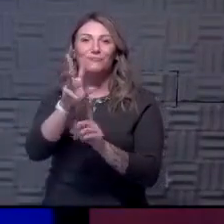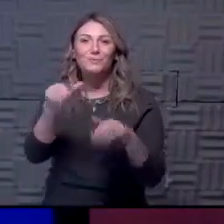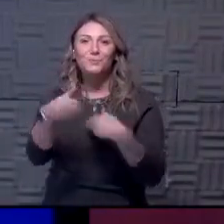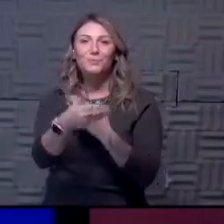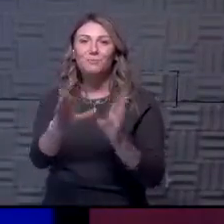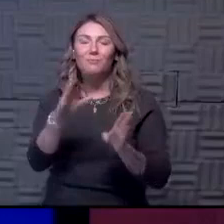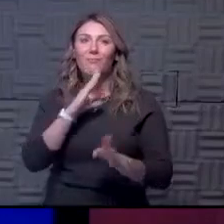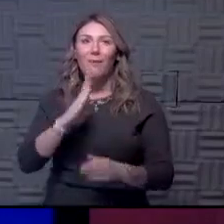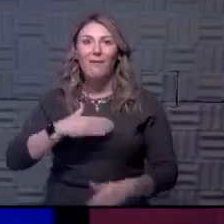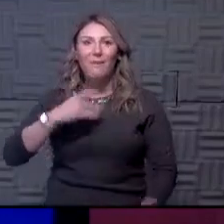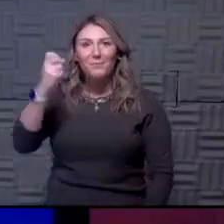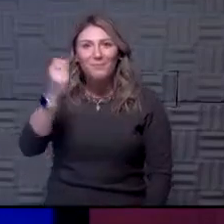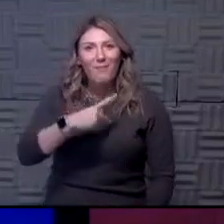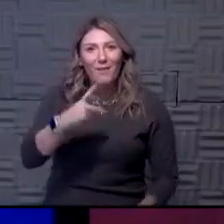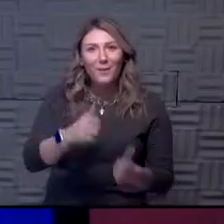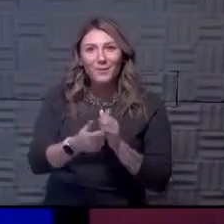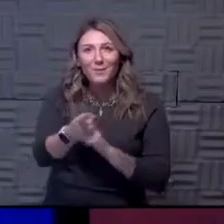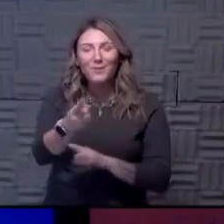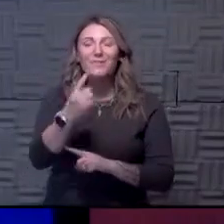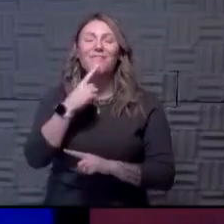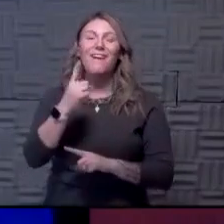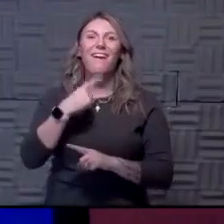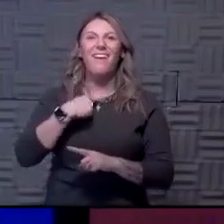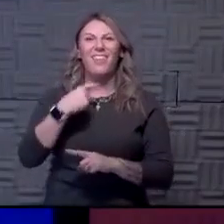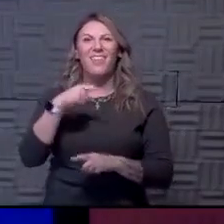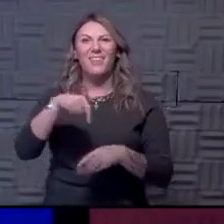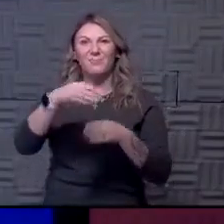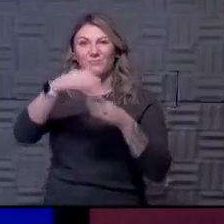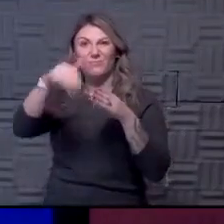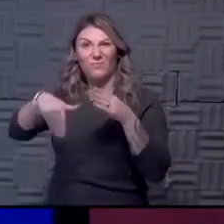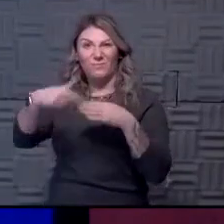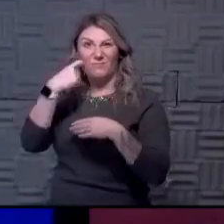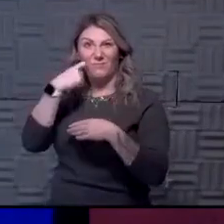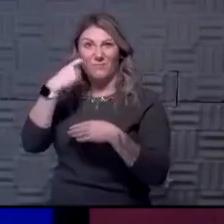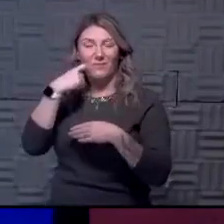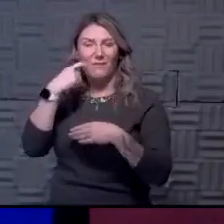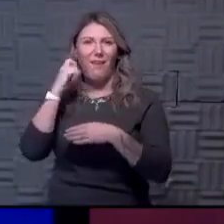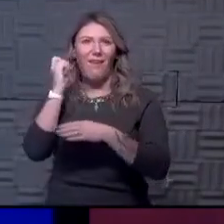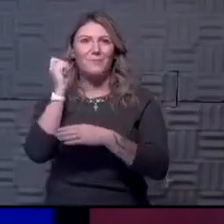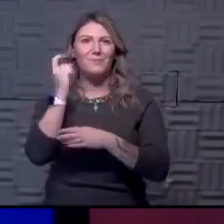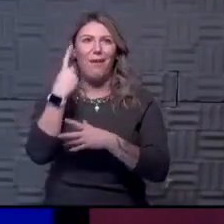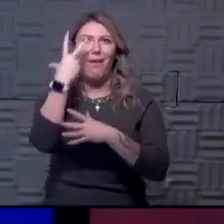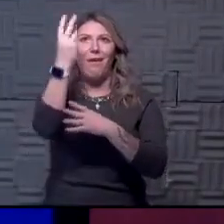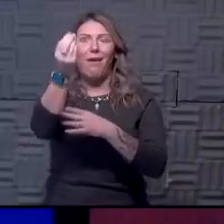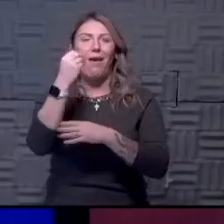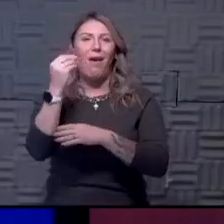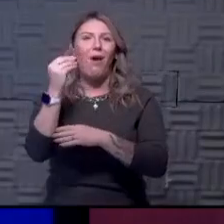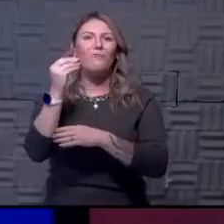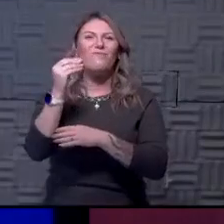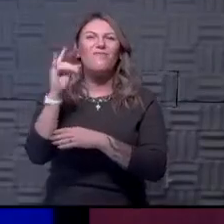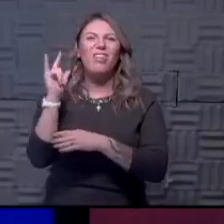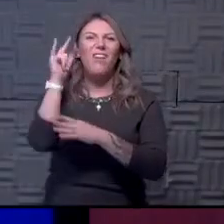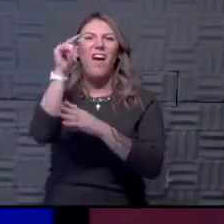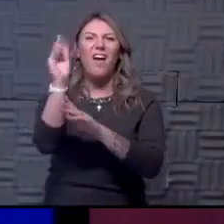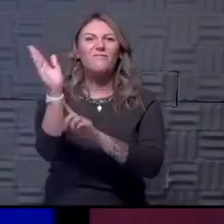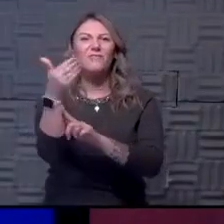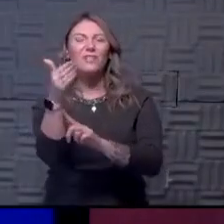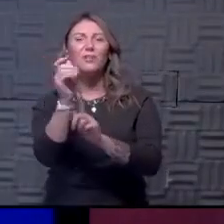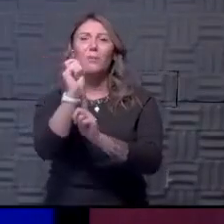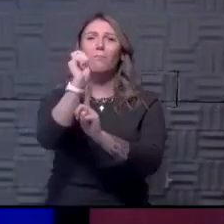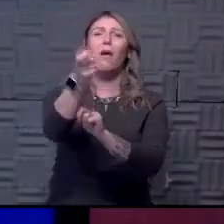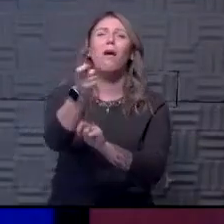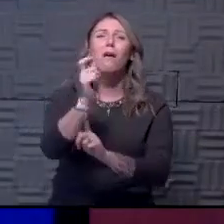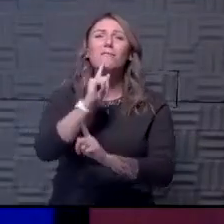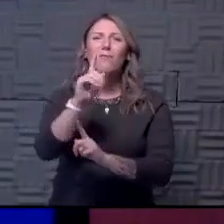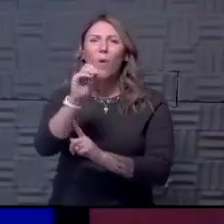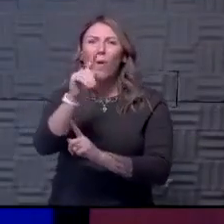back with you. You know, I was out fly fishing this last weekend. Man, I was in the Ozarks, and it rained, and it rained, and it